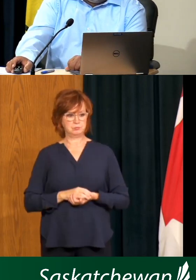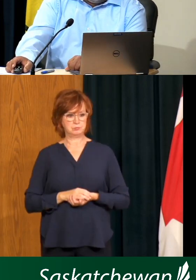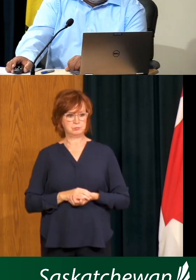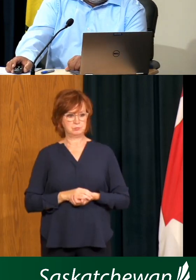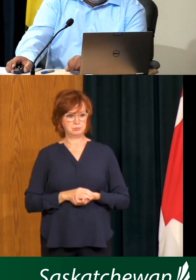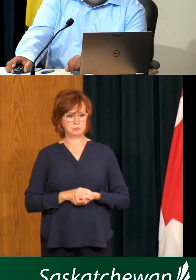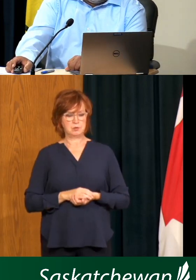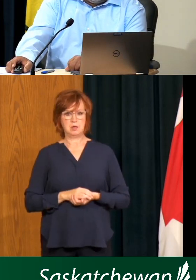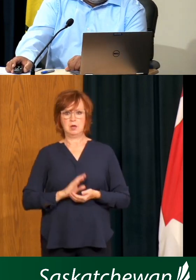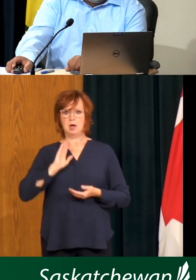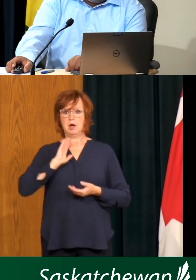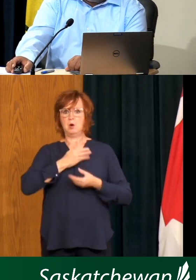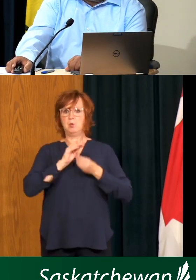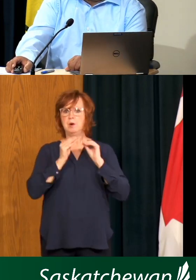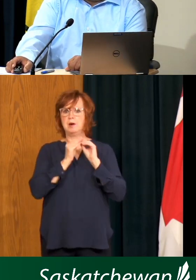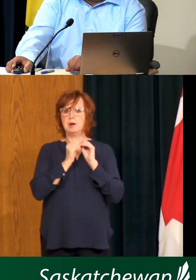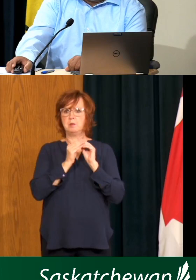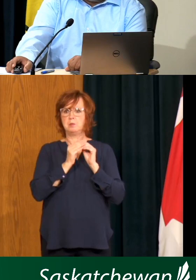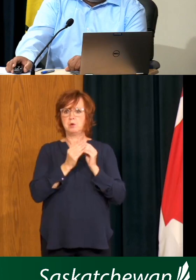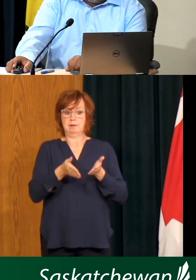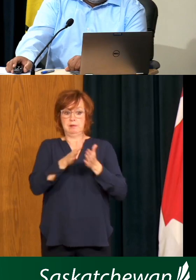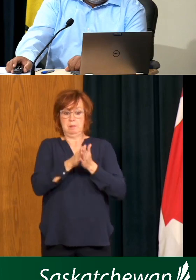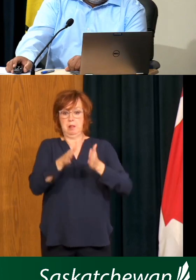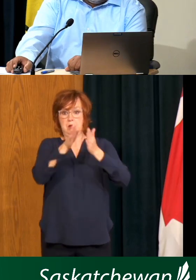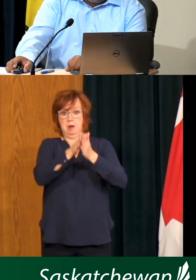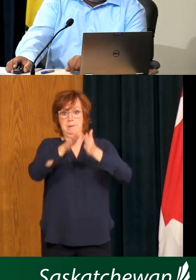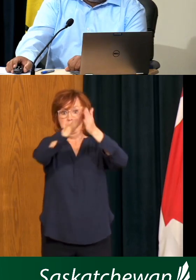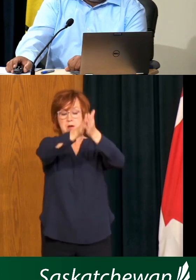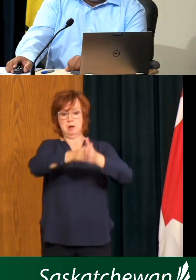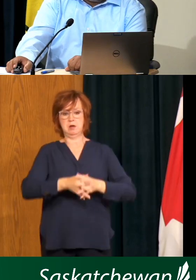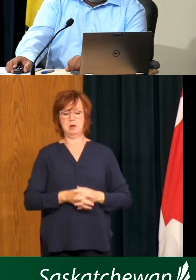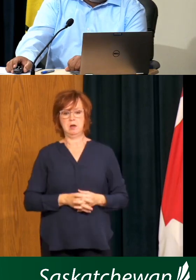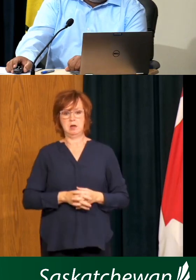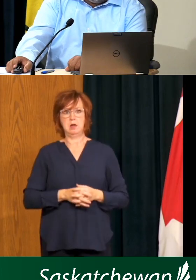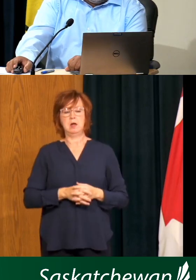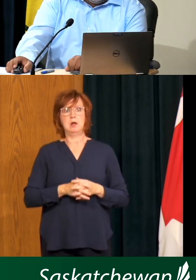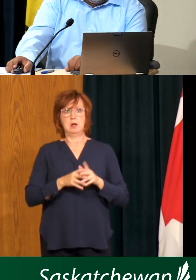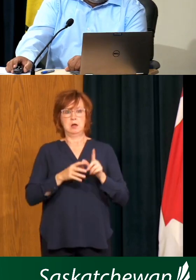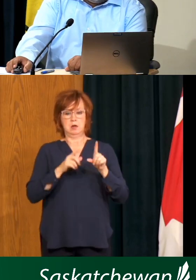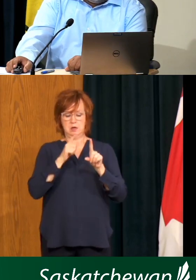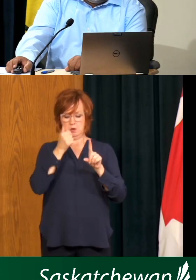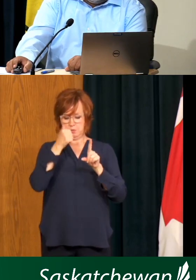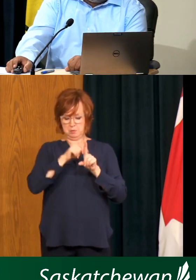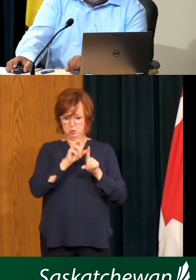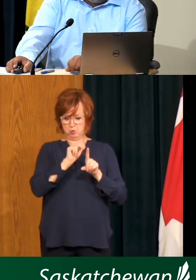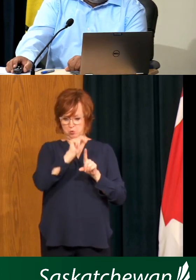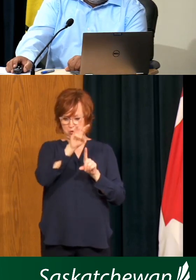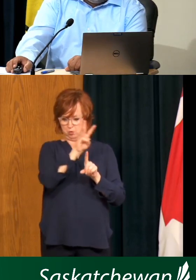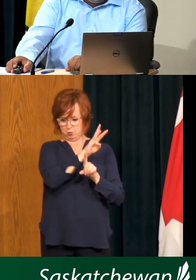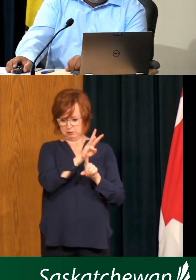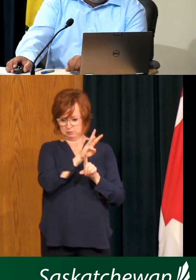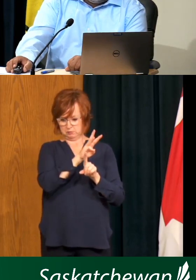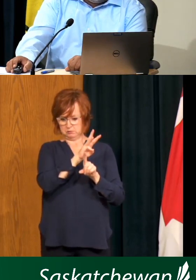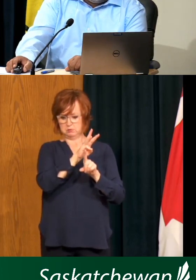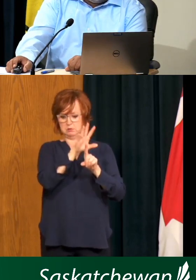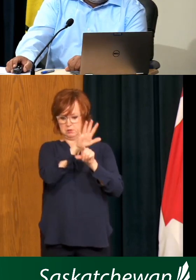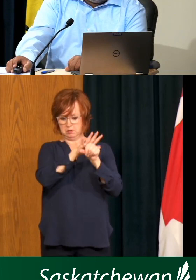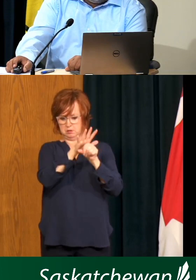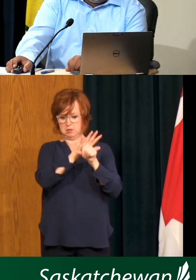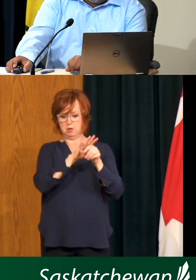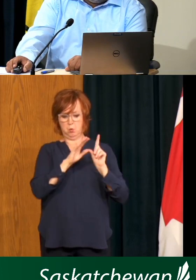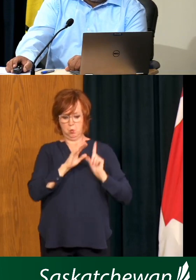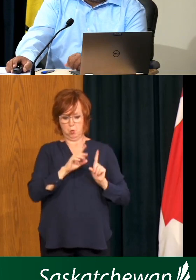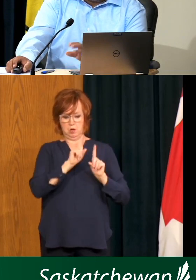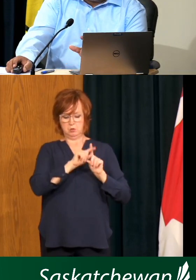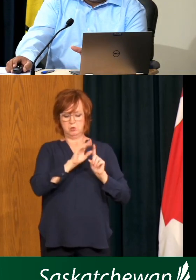our effective reproductive number did go up over 1 in the north. It has gone up a bit in the central and